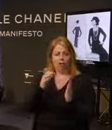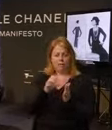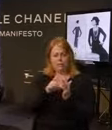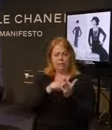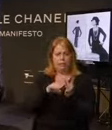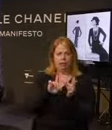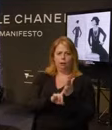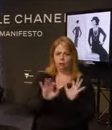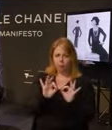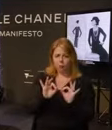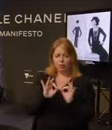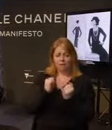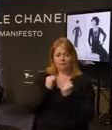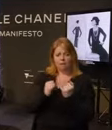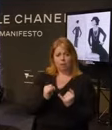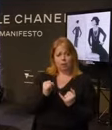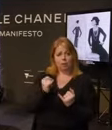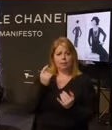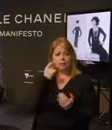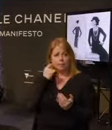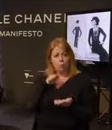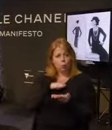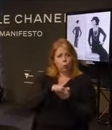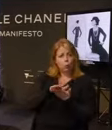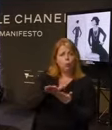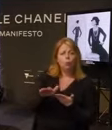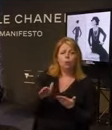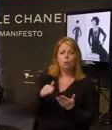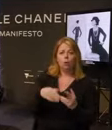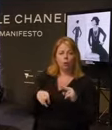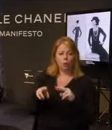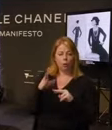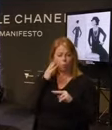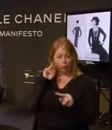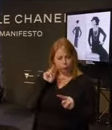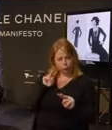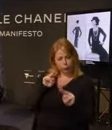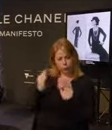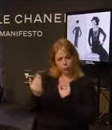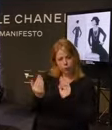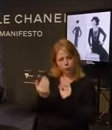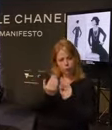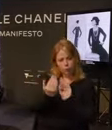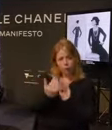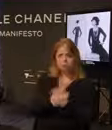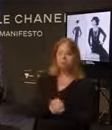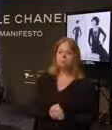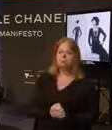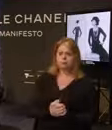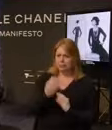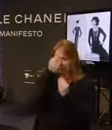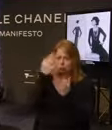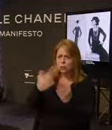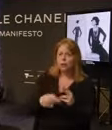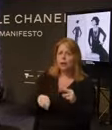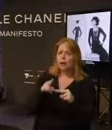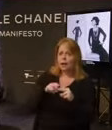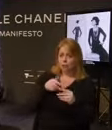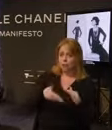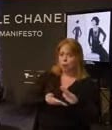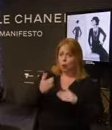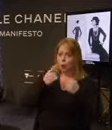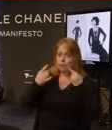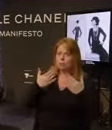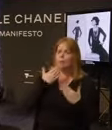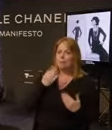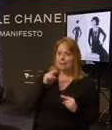refined, they're delicate. When you look closely at it, which I'm always telling people, if you go to this exhibition, look closely at those details.